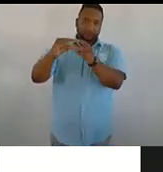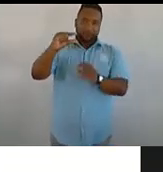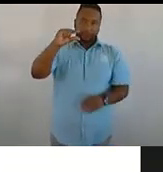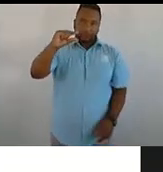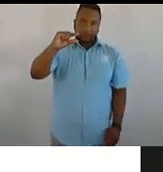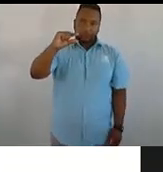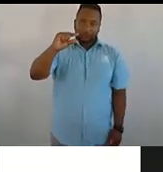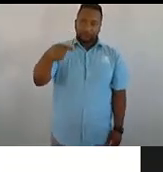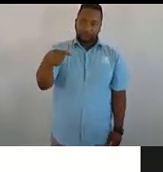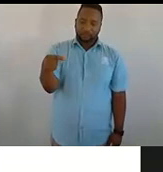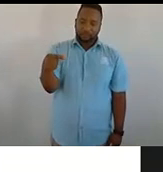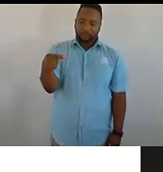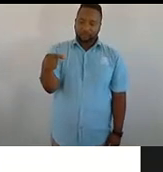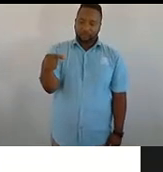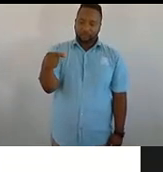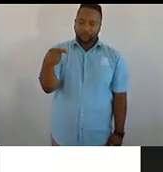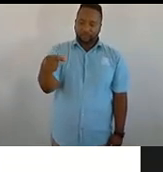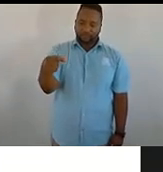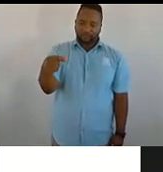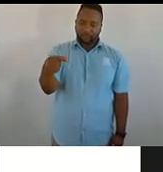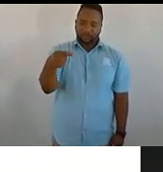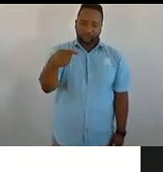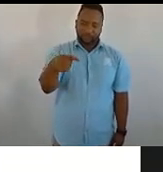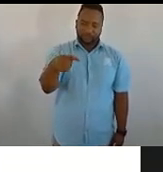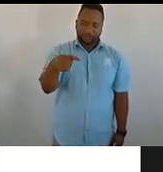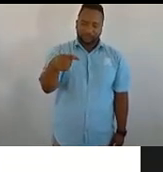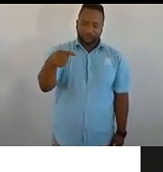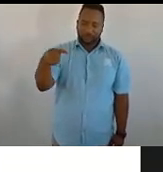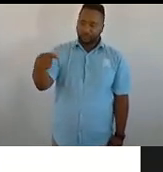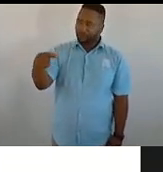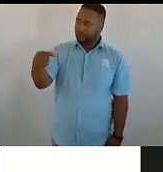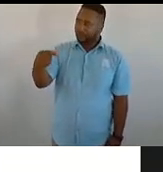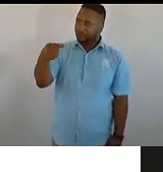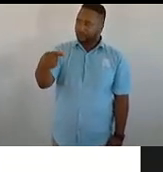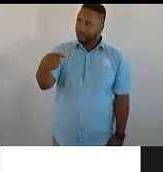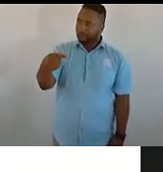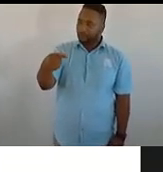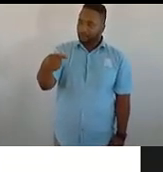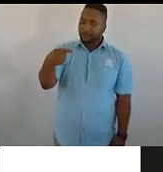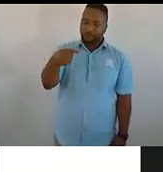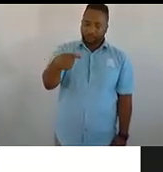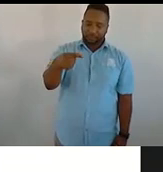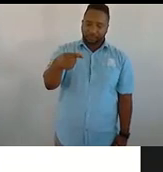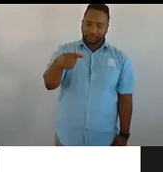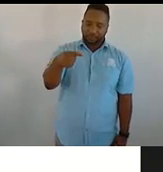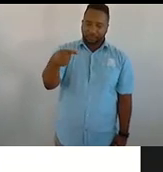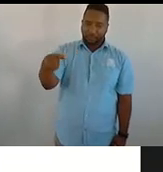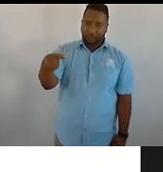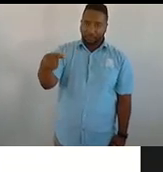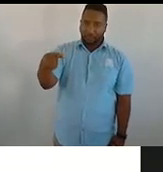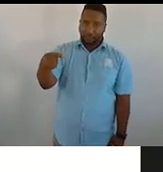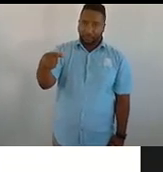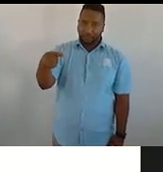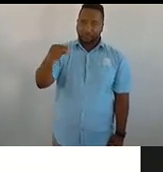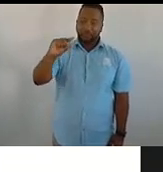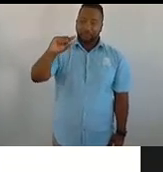The G, there are some regional variations to the manual alphabet. In the G, for example,